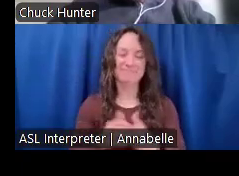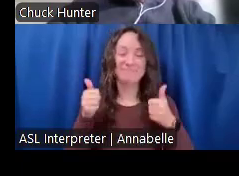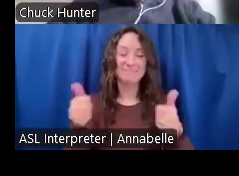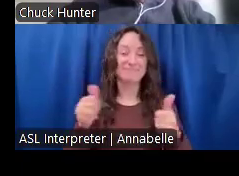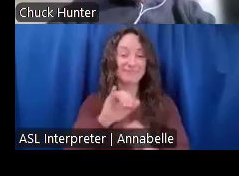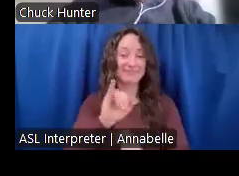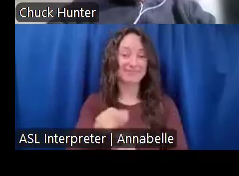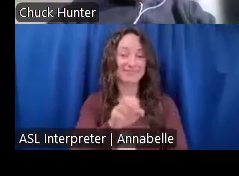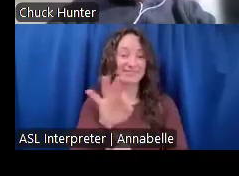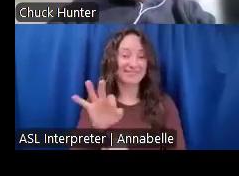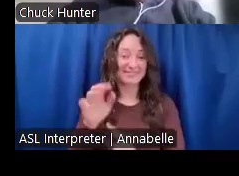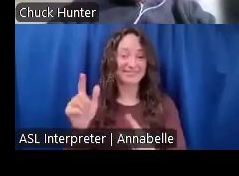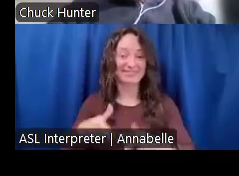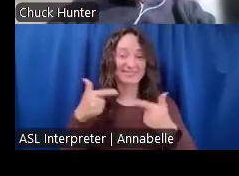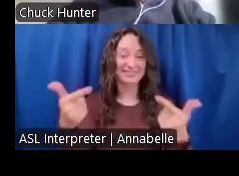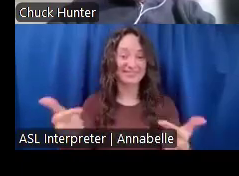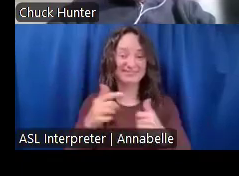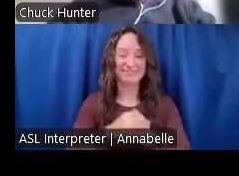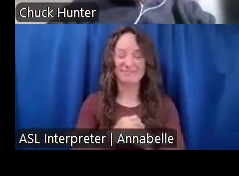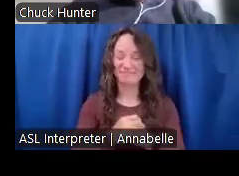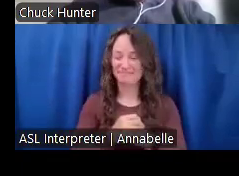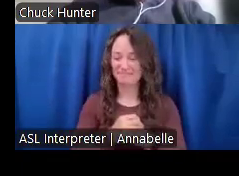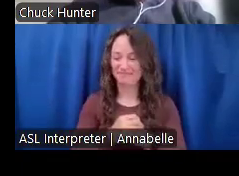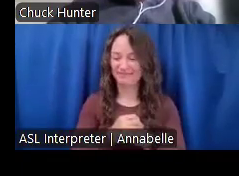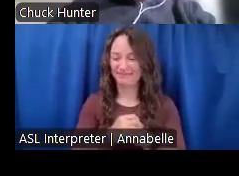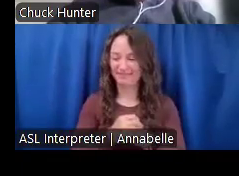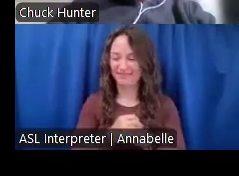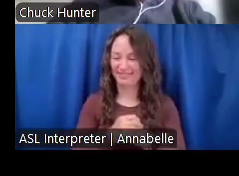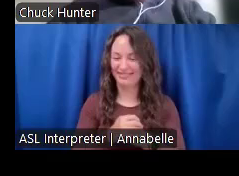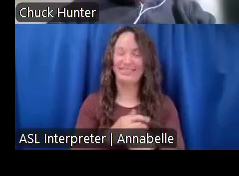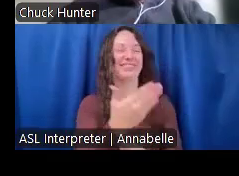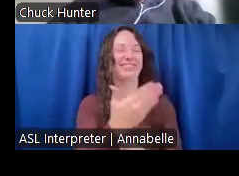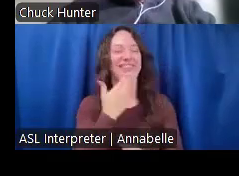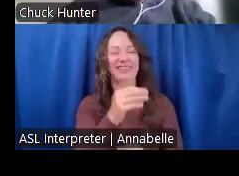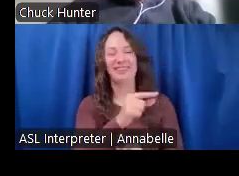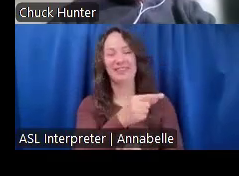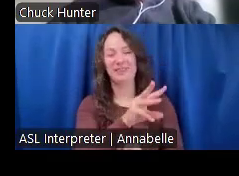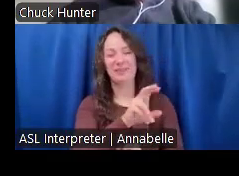your turn to take it away. Thank you, Gwyneth.